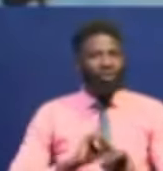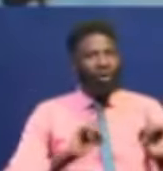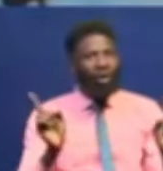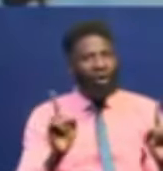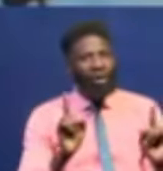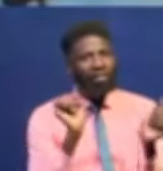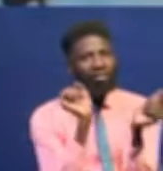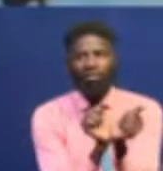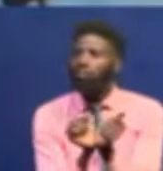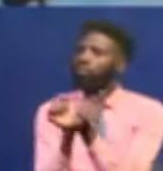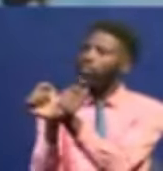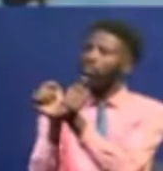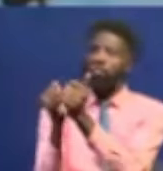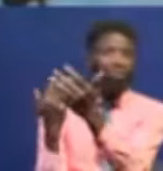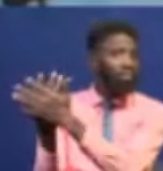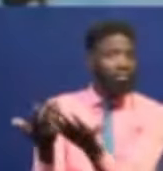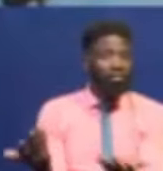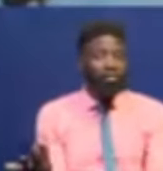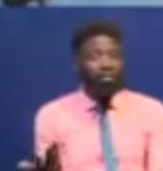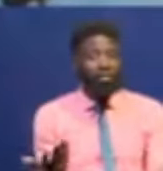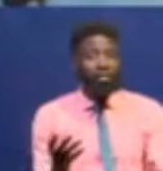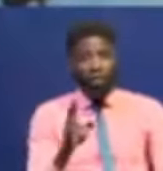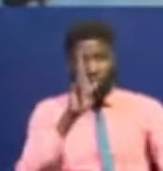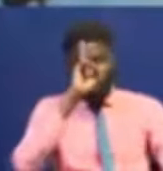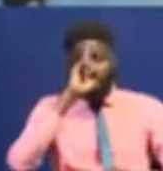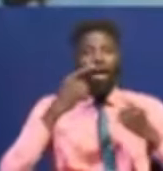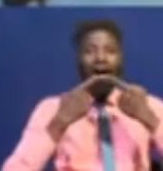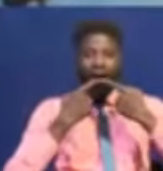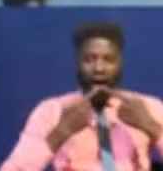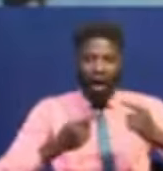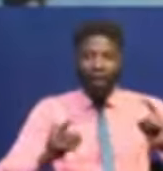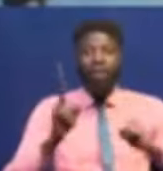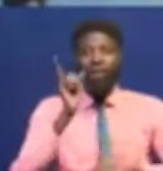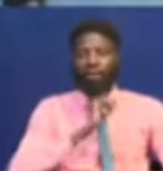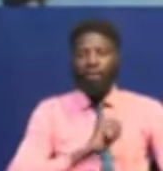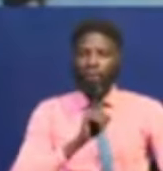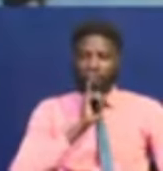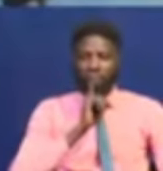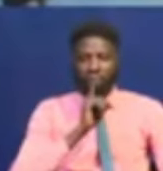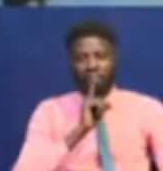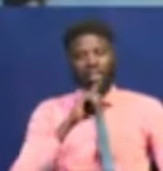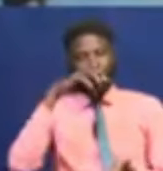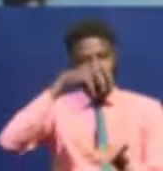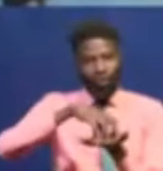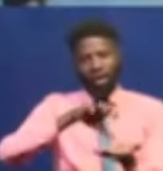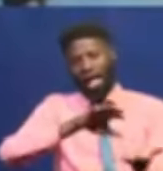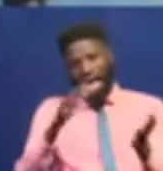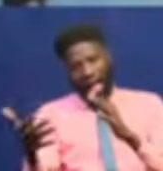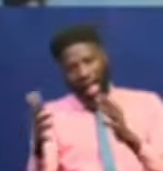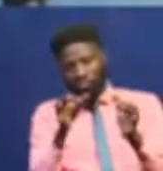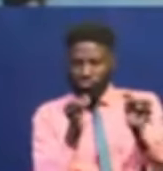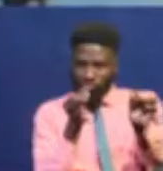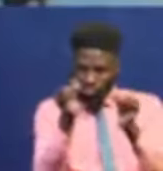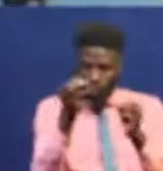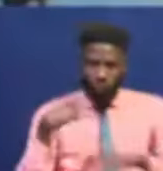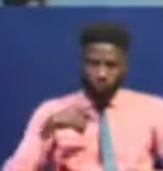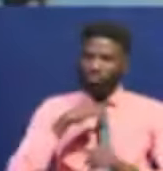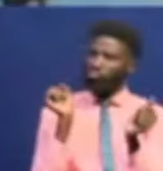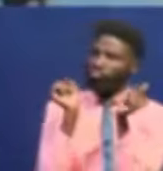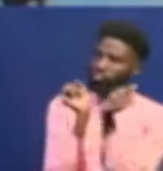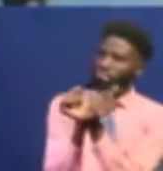this is an arrest. And the police have come forward to say, this is the situation. We have arrested this person.